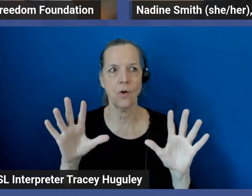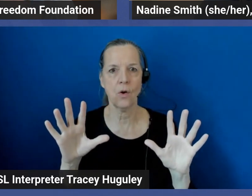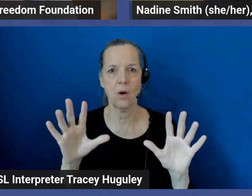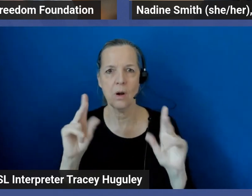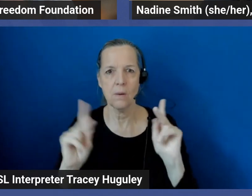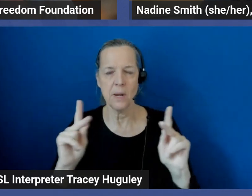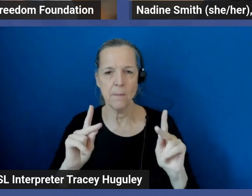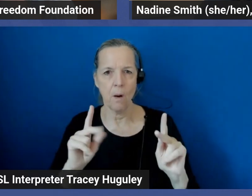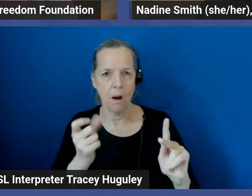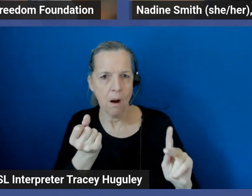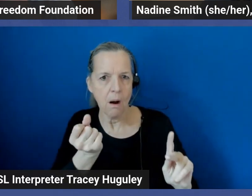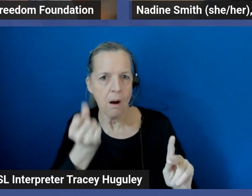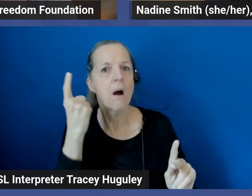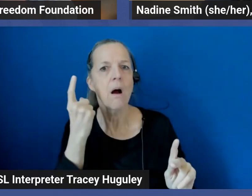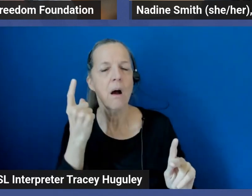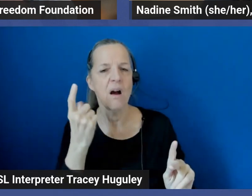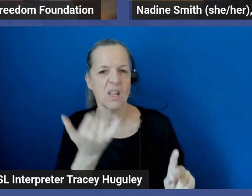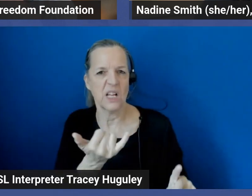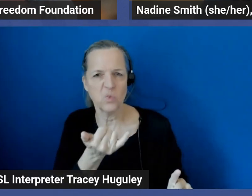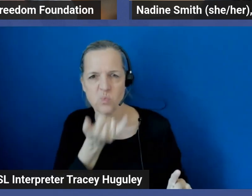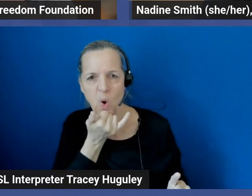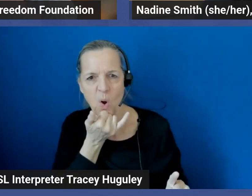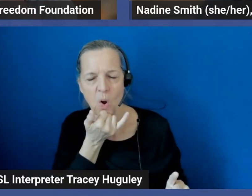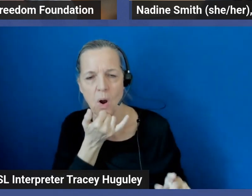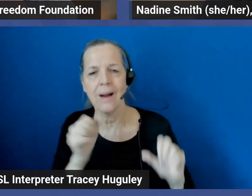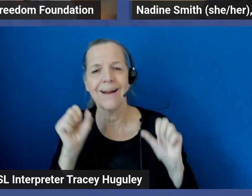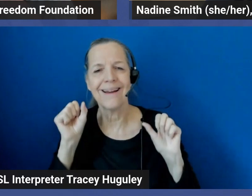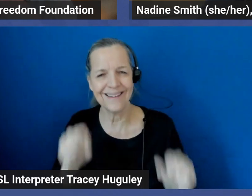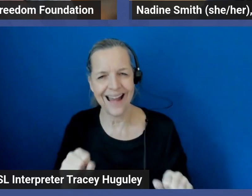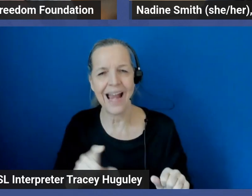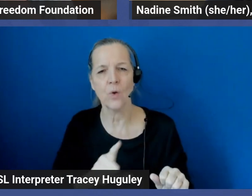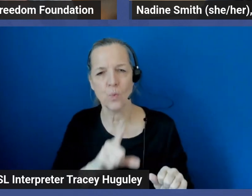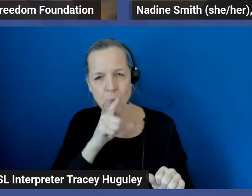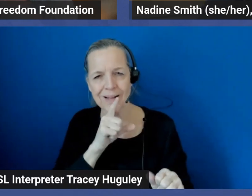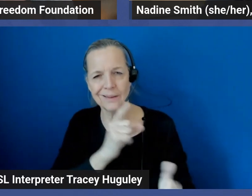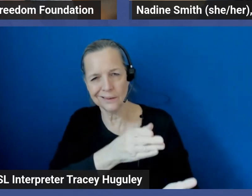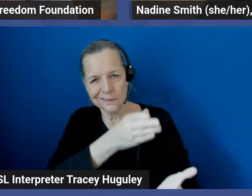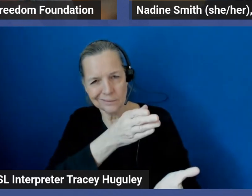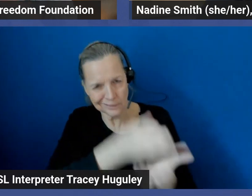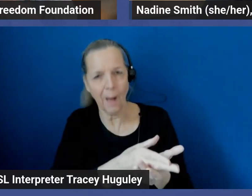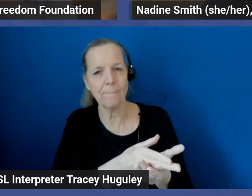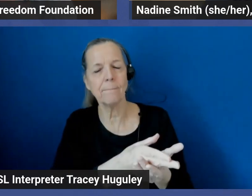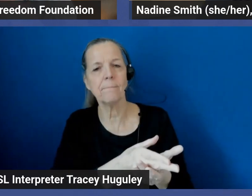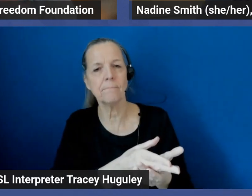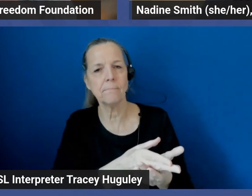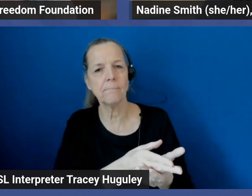embodiment of why this is so wrong that it can prick the conscience of even people who